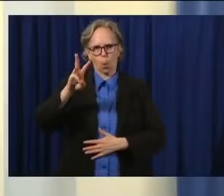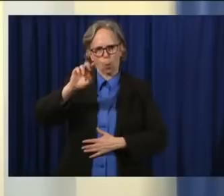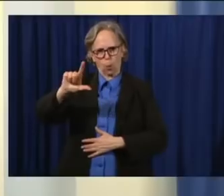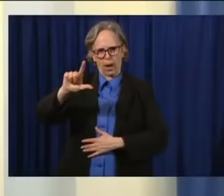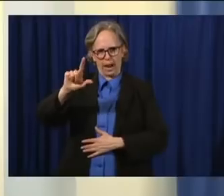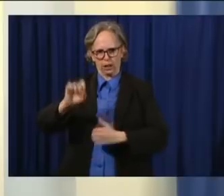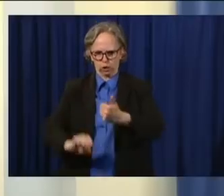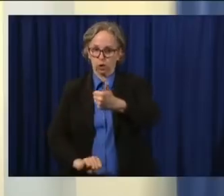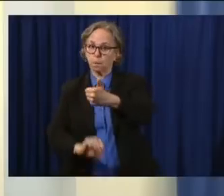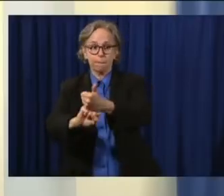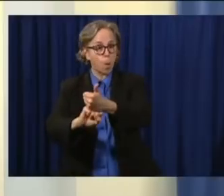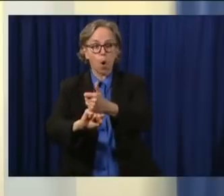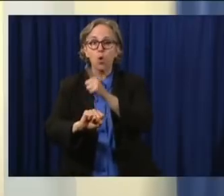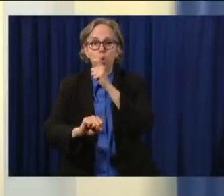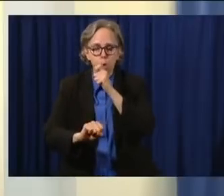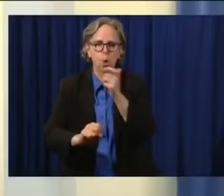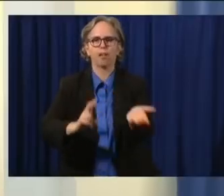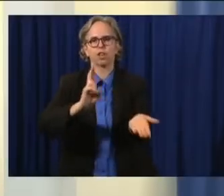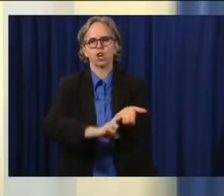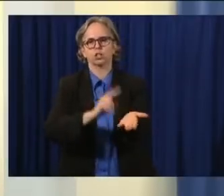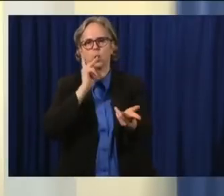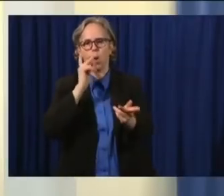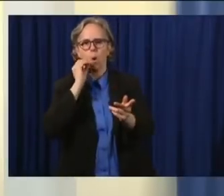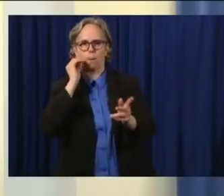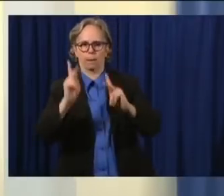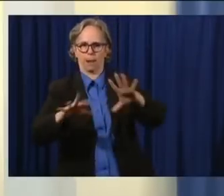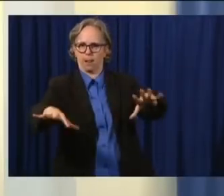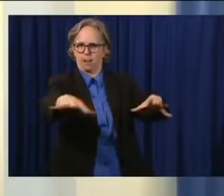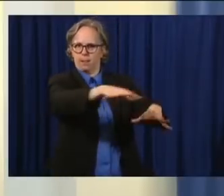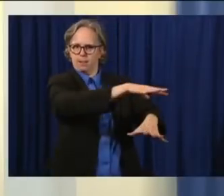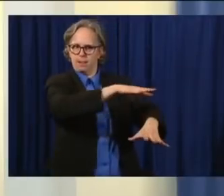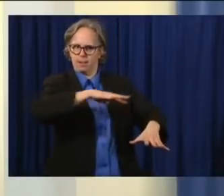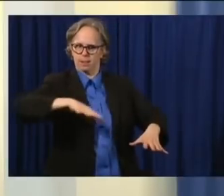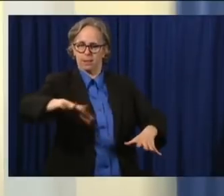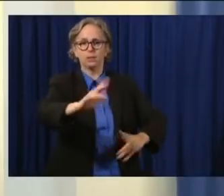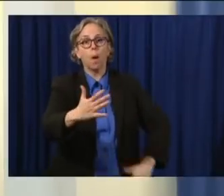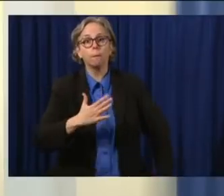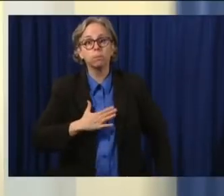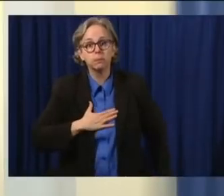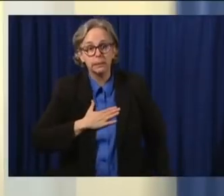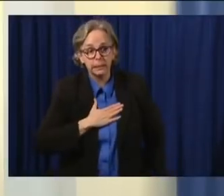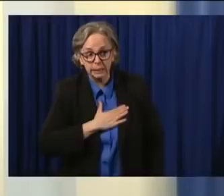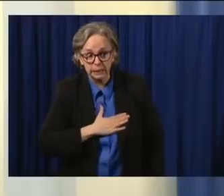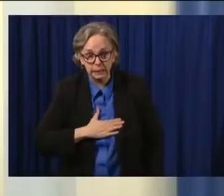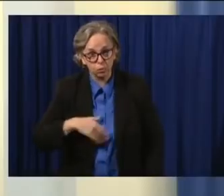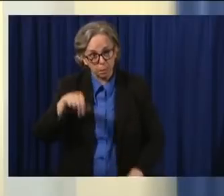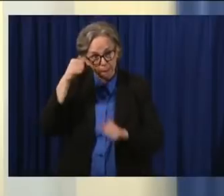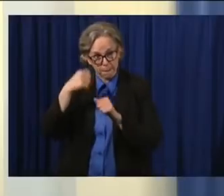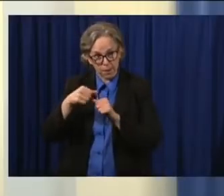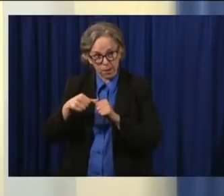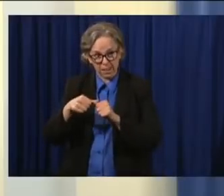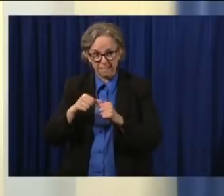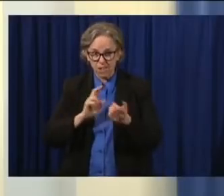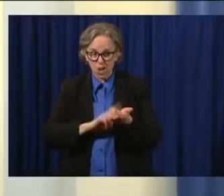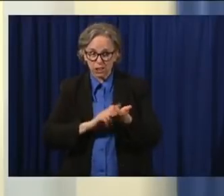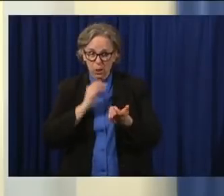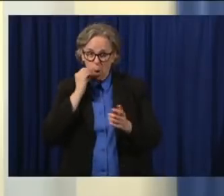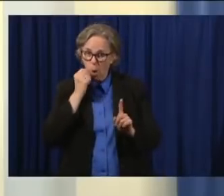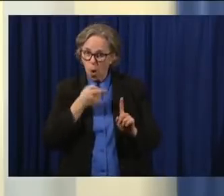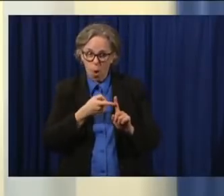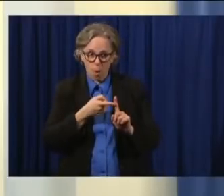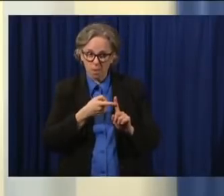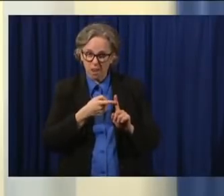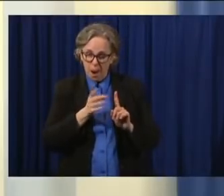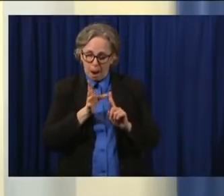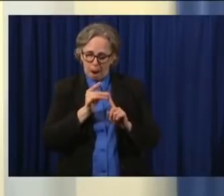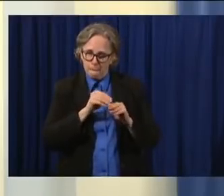know that a nursing home having a case does not necessarily mean that someone's doing something wrong. This is a terrible disease. It's very infectious